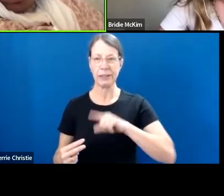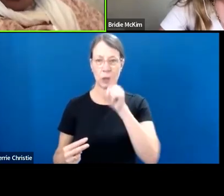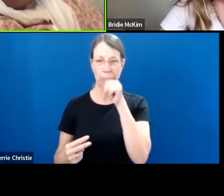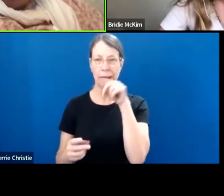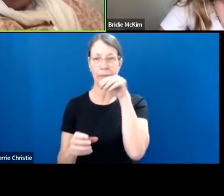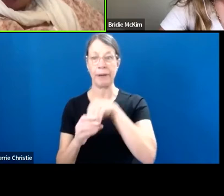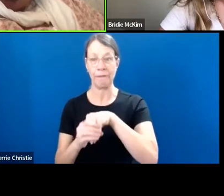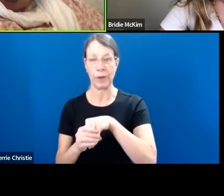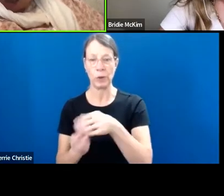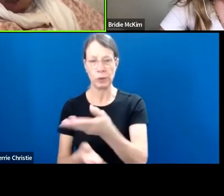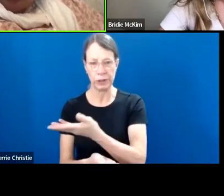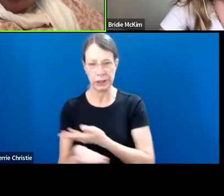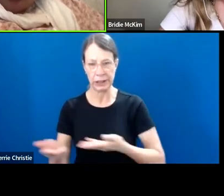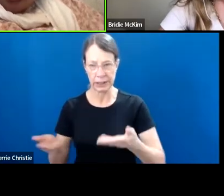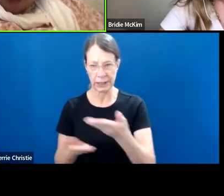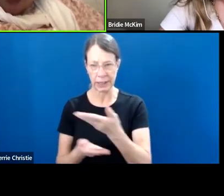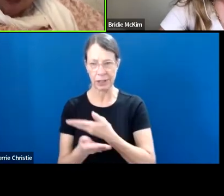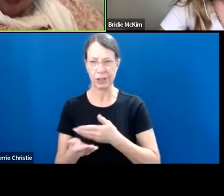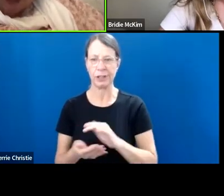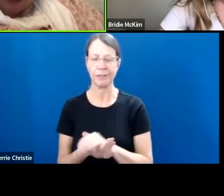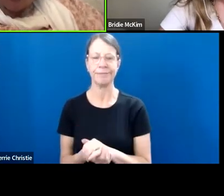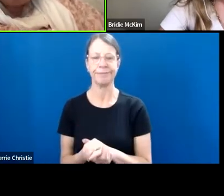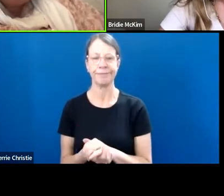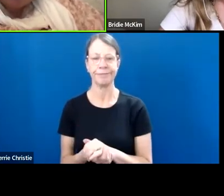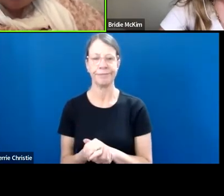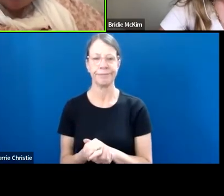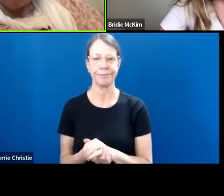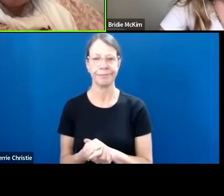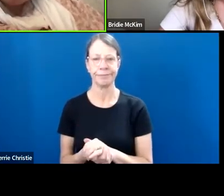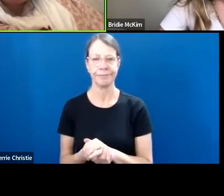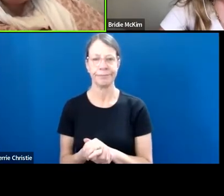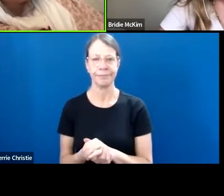also, I think that there needs to be